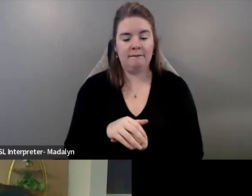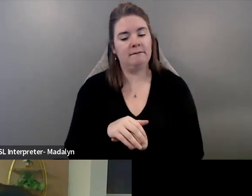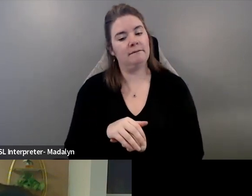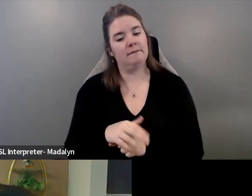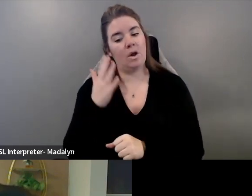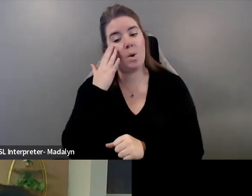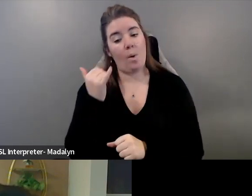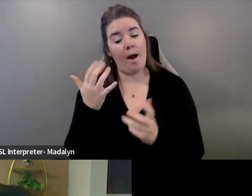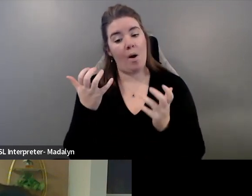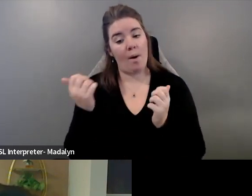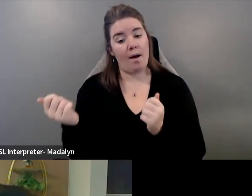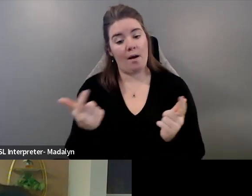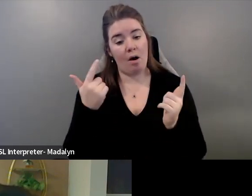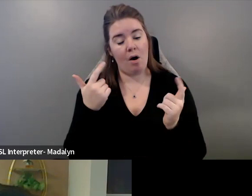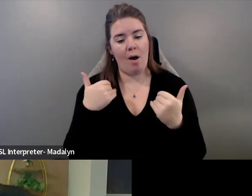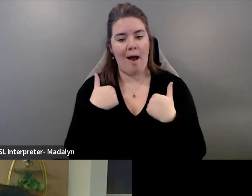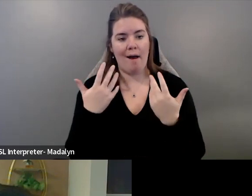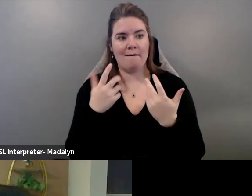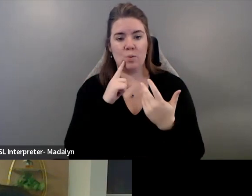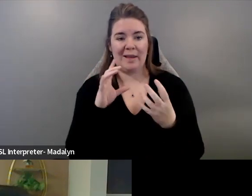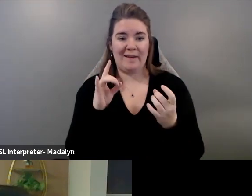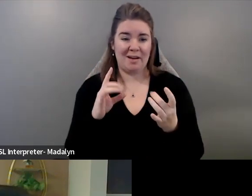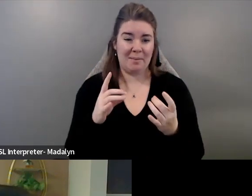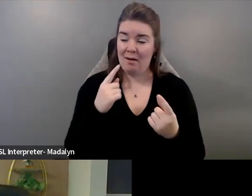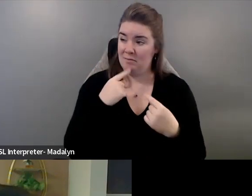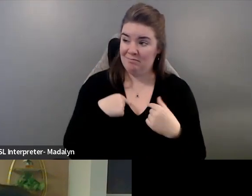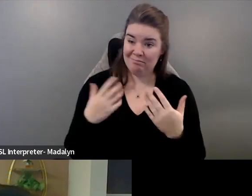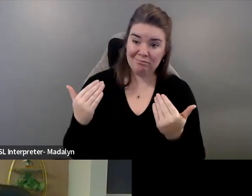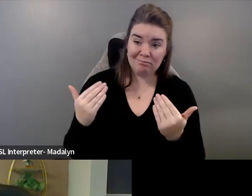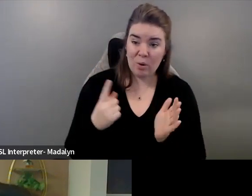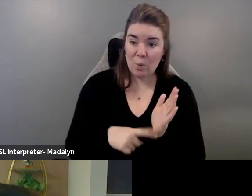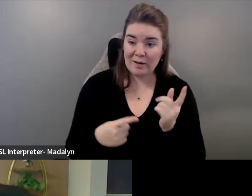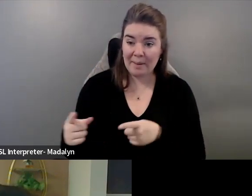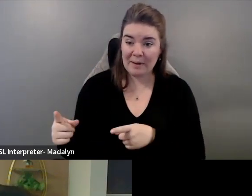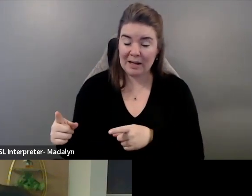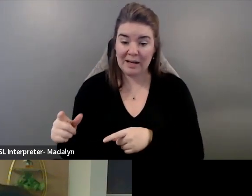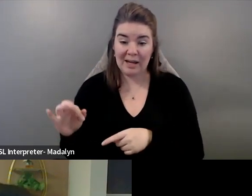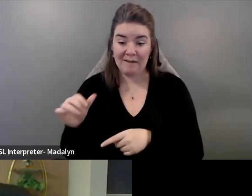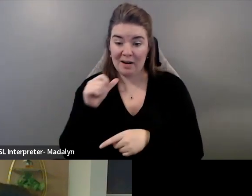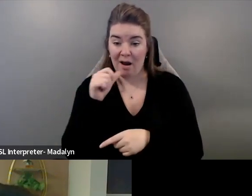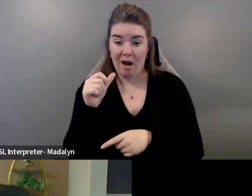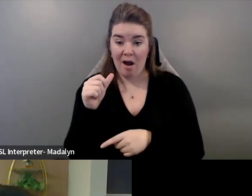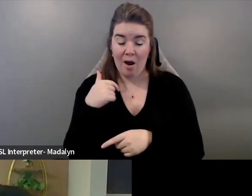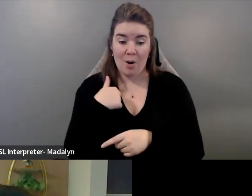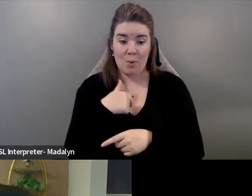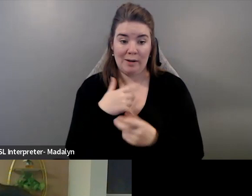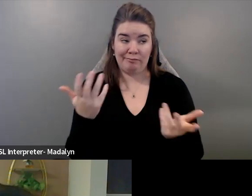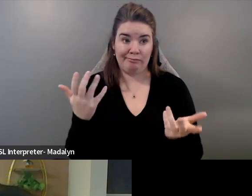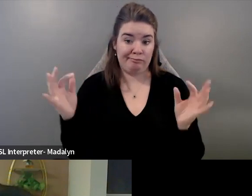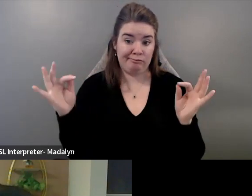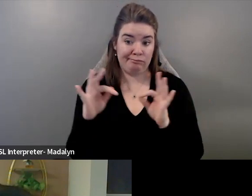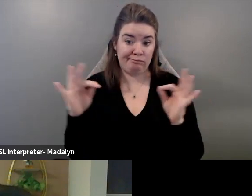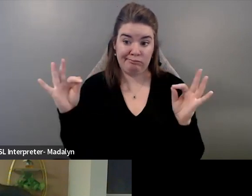everyone to have kind of a say, tell us what's going on, because otherwise we're kind of awash in a sea of our